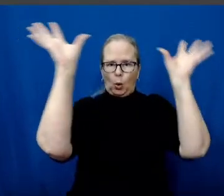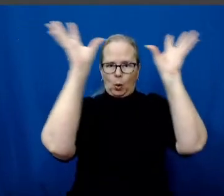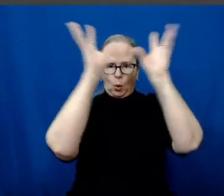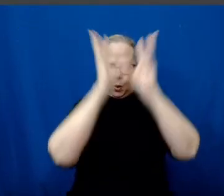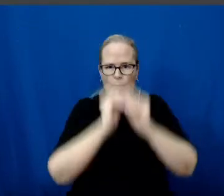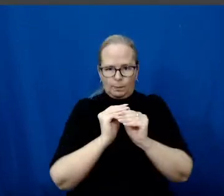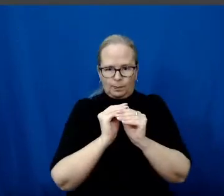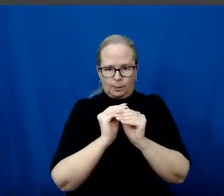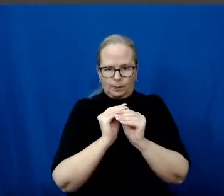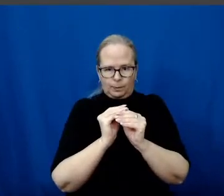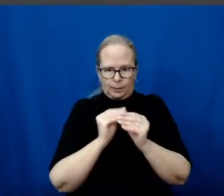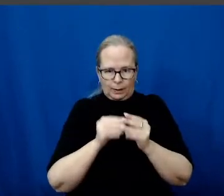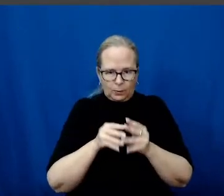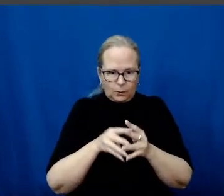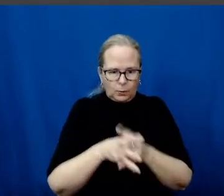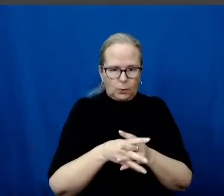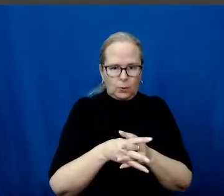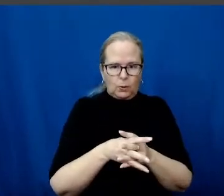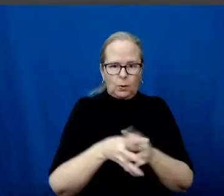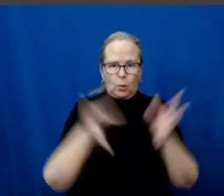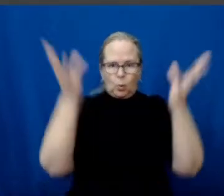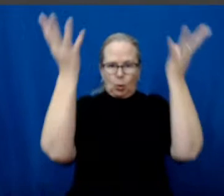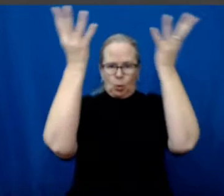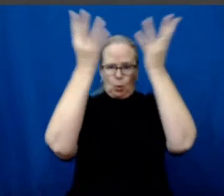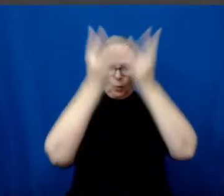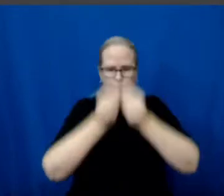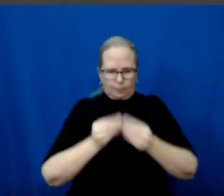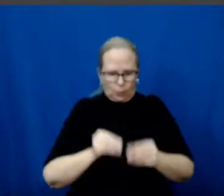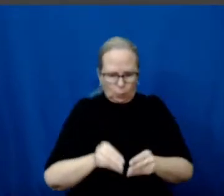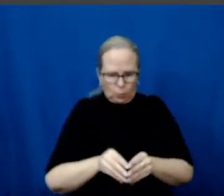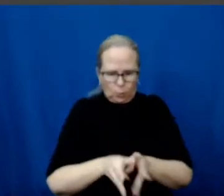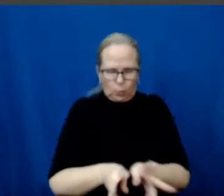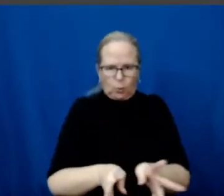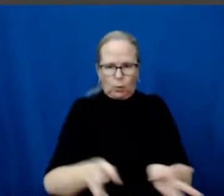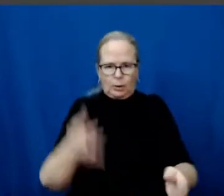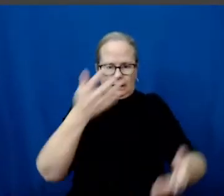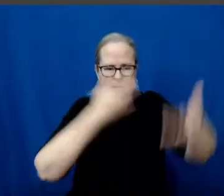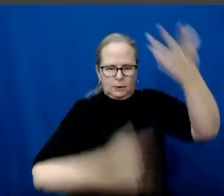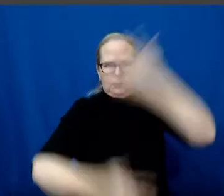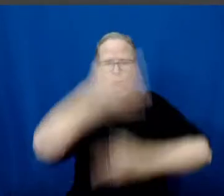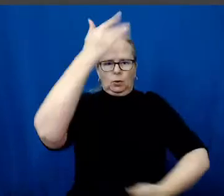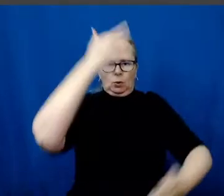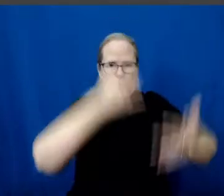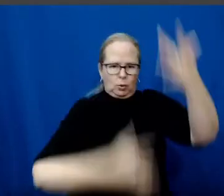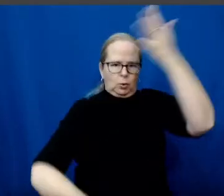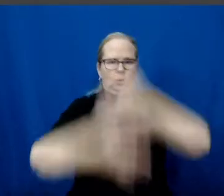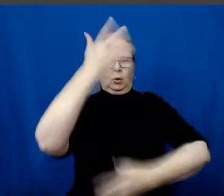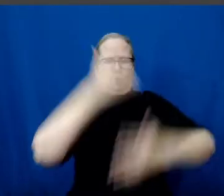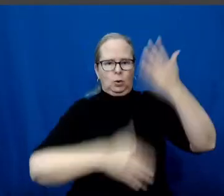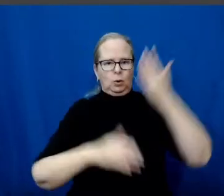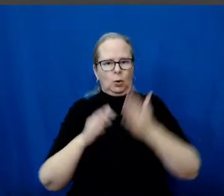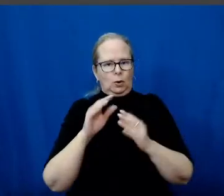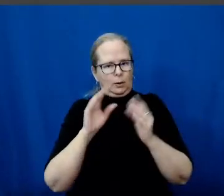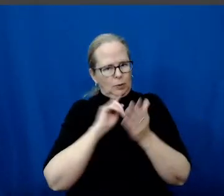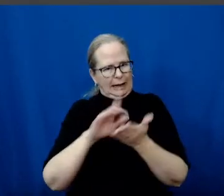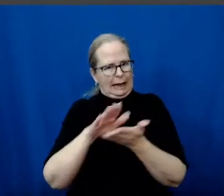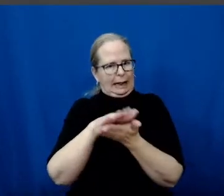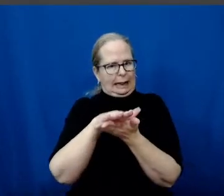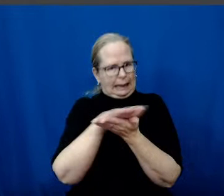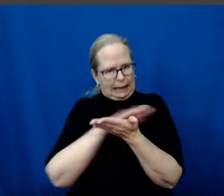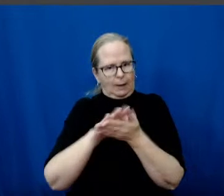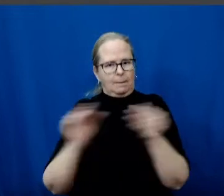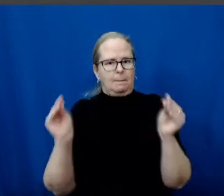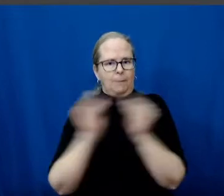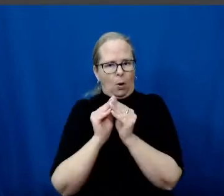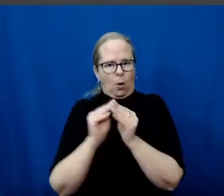often it cleans more air than a lot of the commercially available HEPA units. So the one on the left